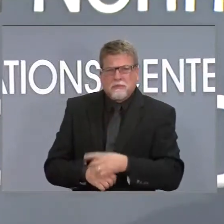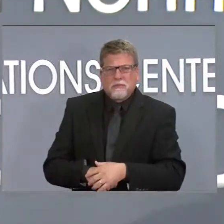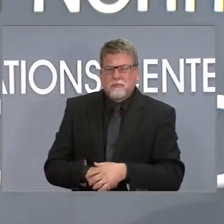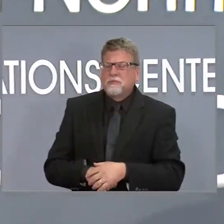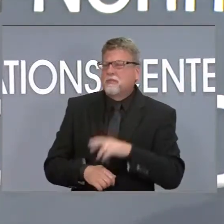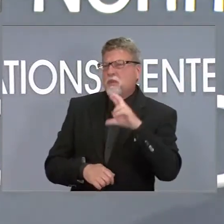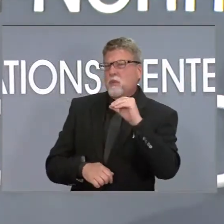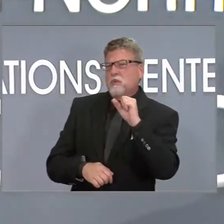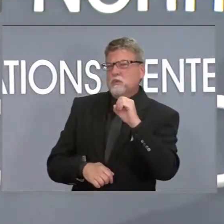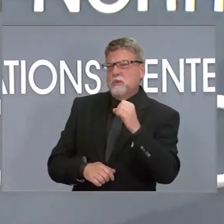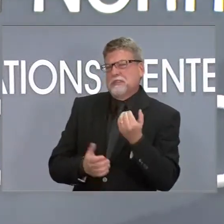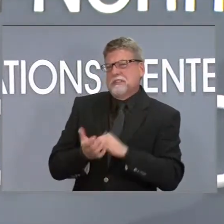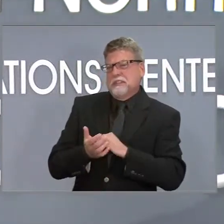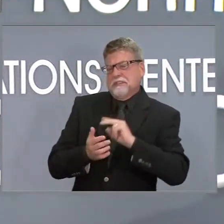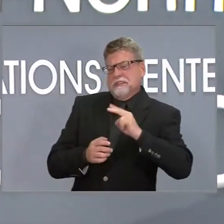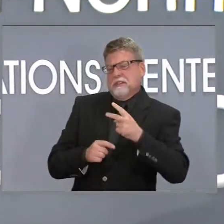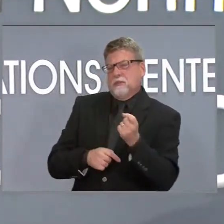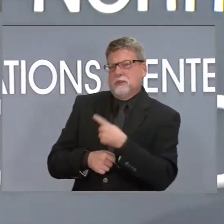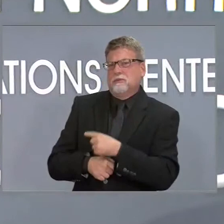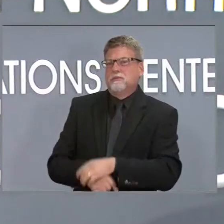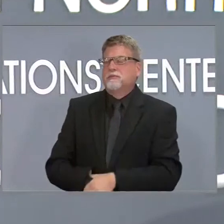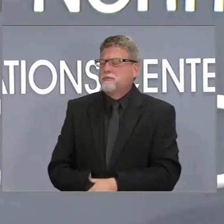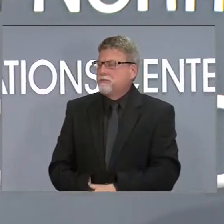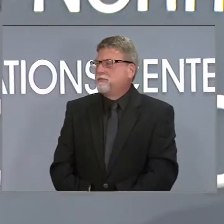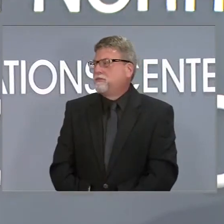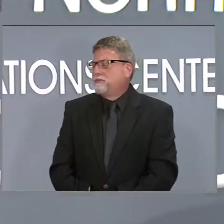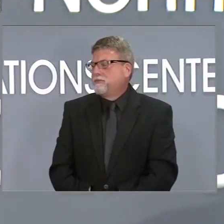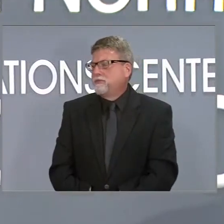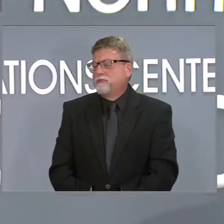Follow-up, Rose Hoban, North Carolina Health News.